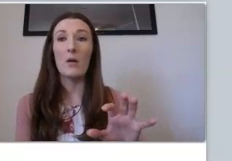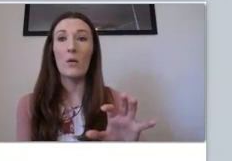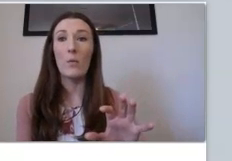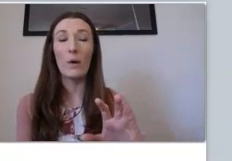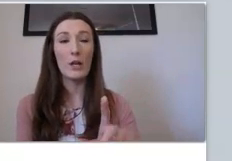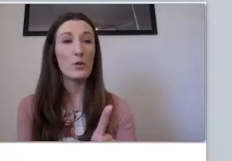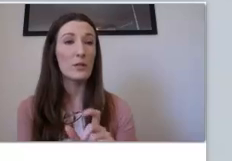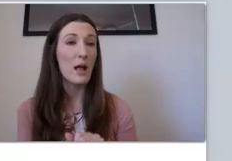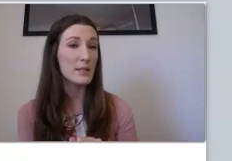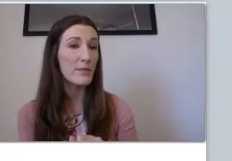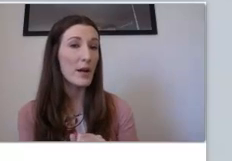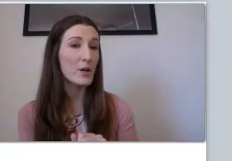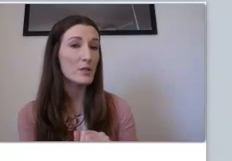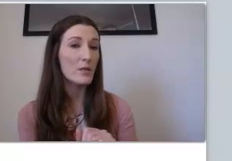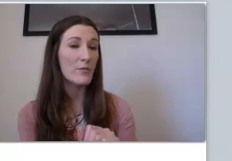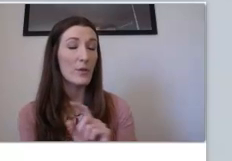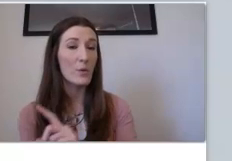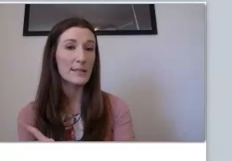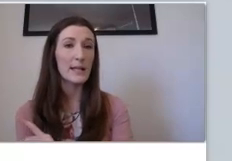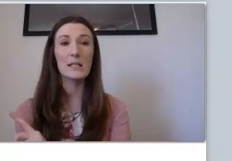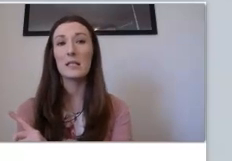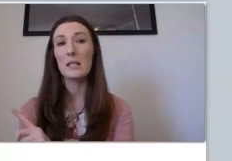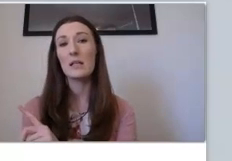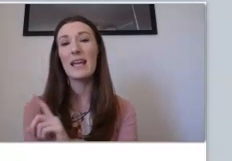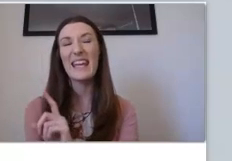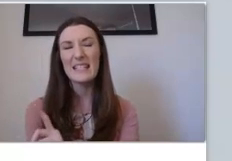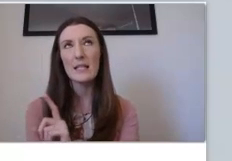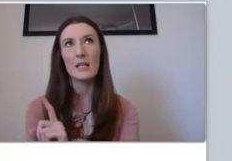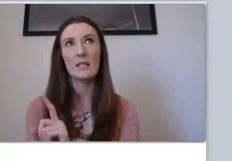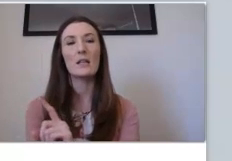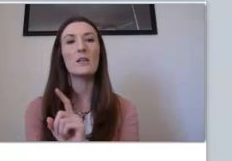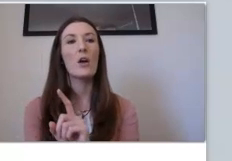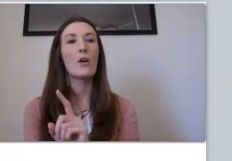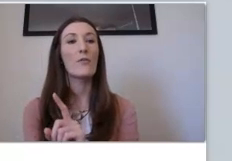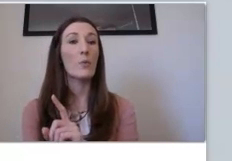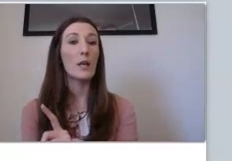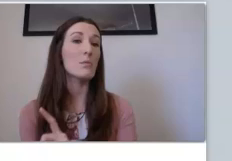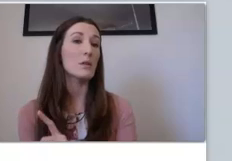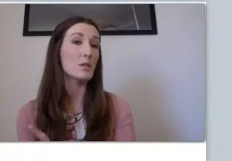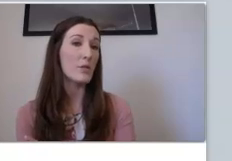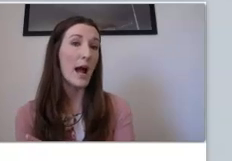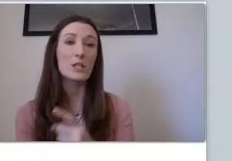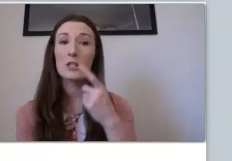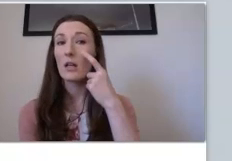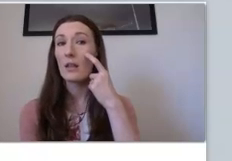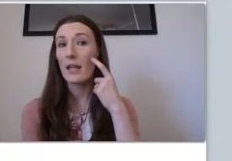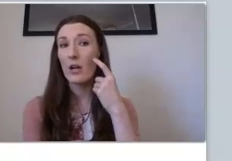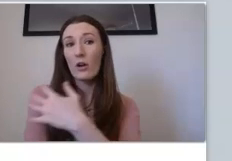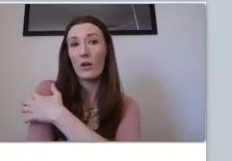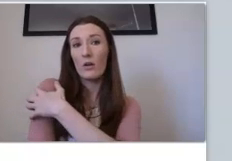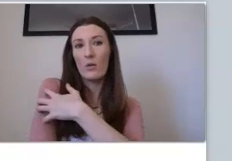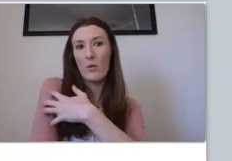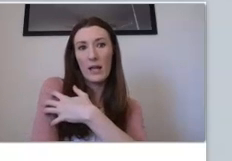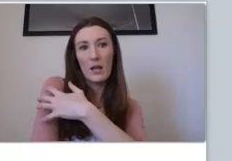Same when you use classifiers for the horse incidences for when you were scratched